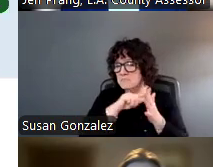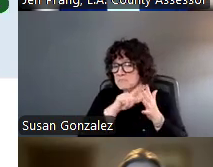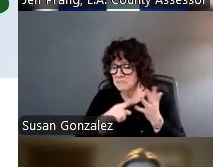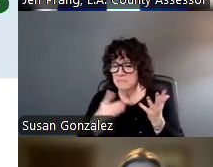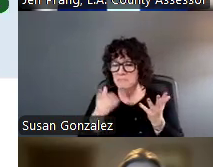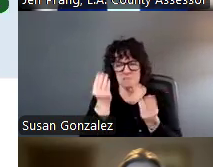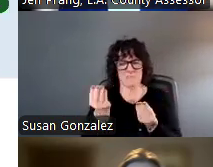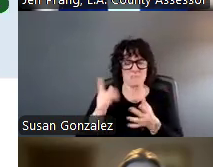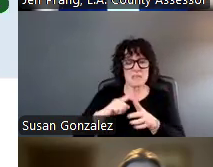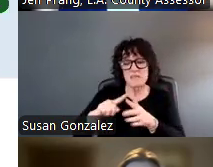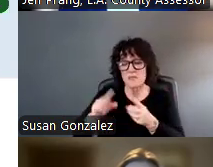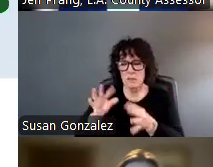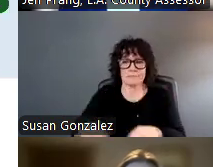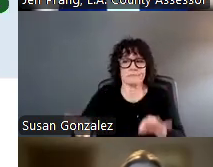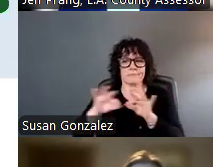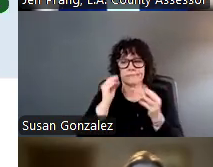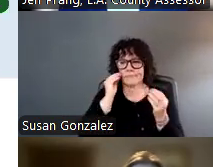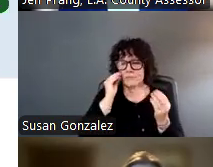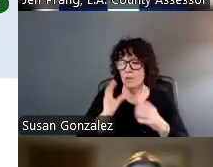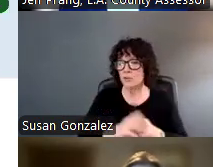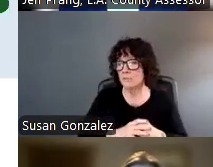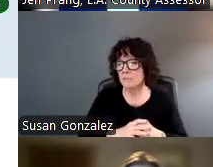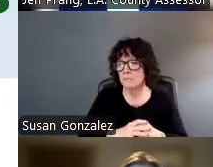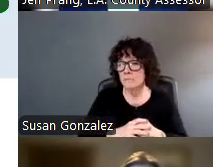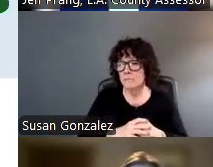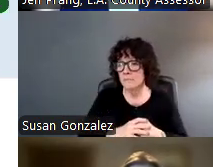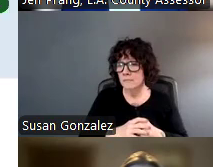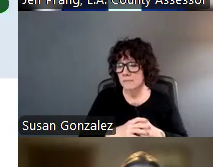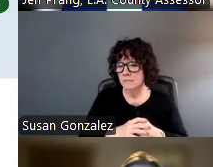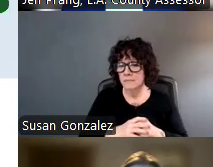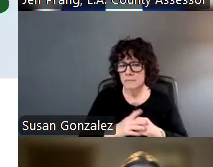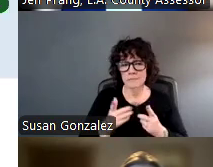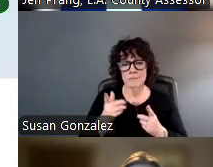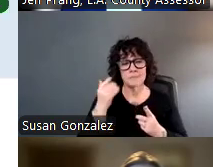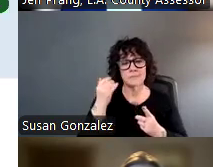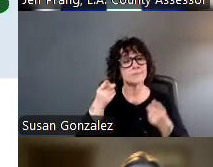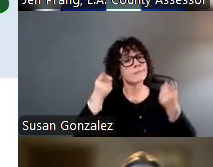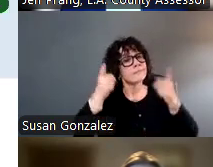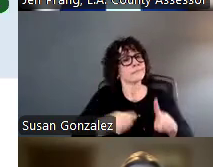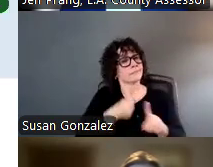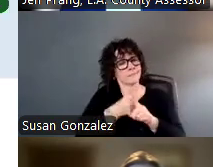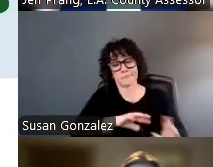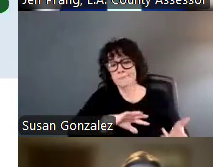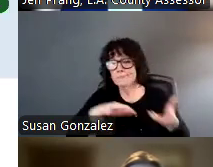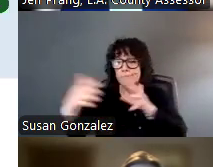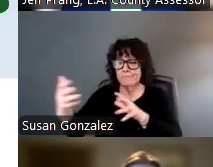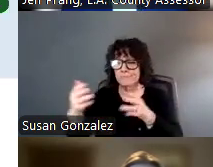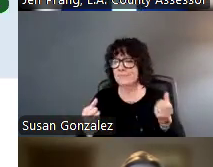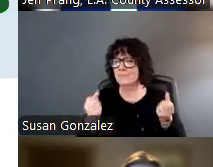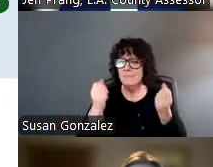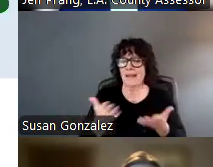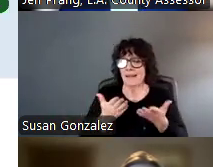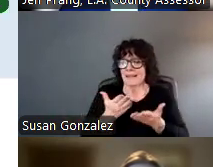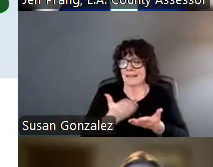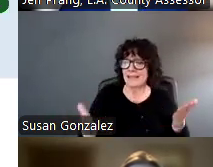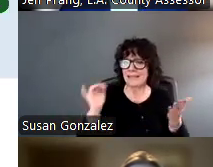So in times of disaster, there's a lot of things that property owners have to do to